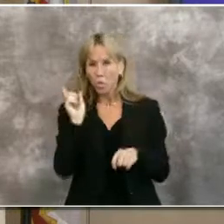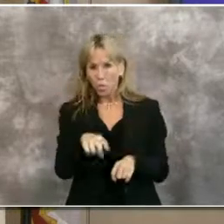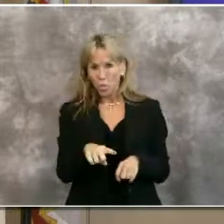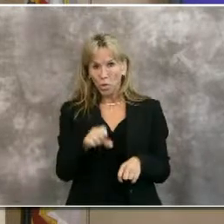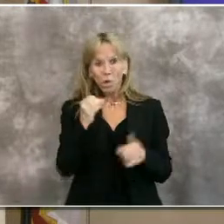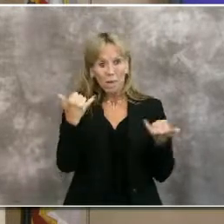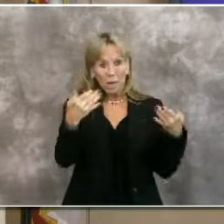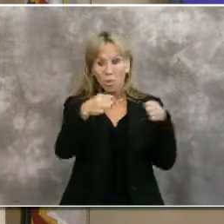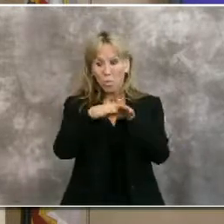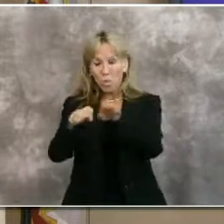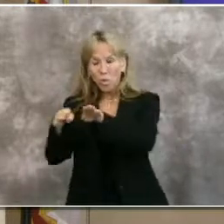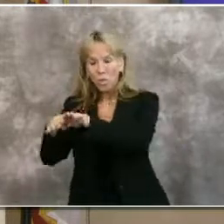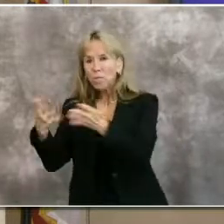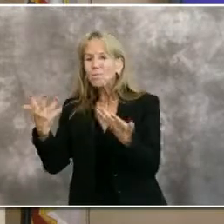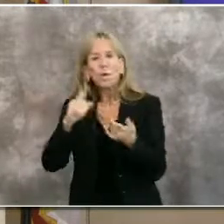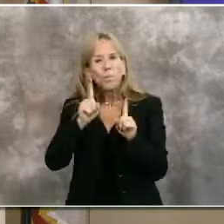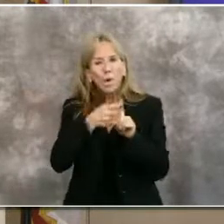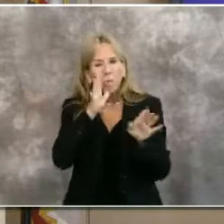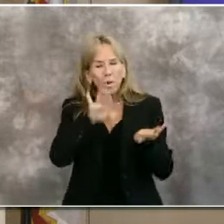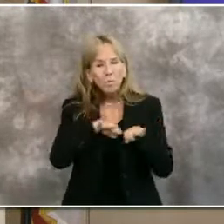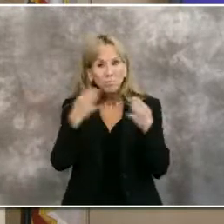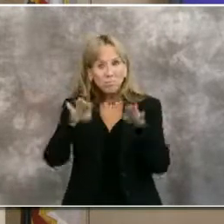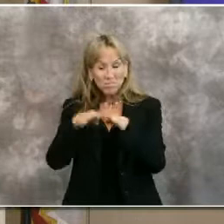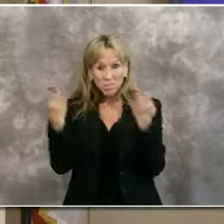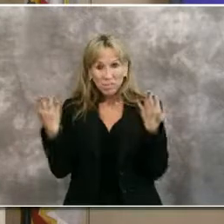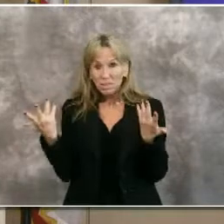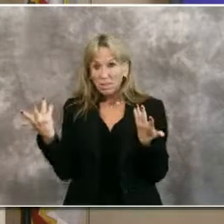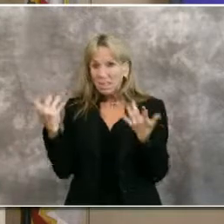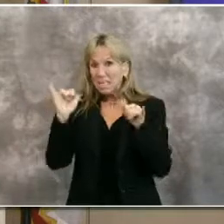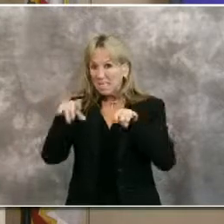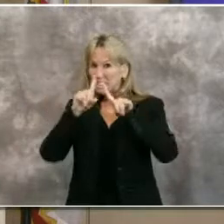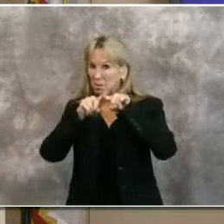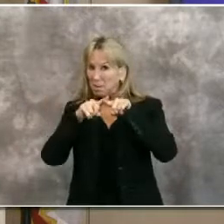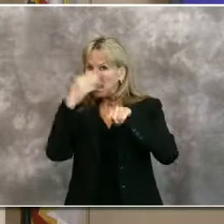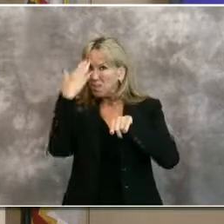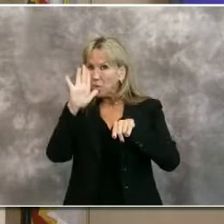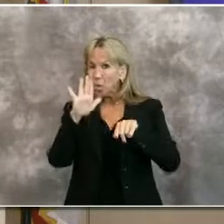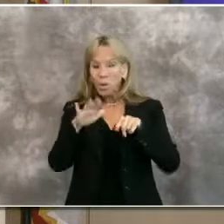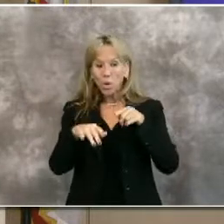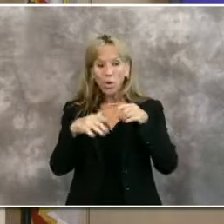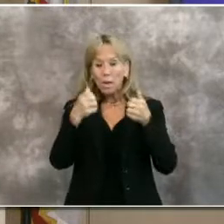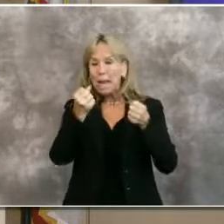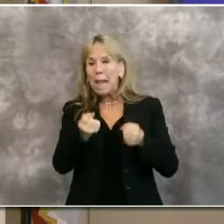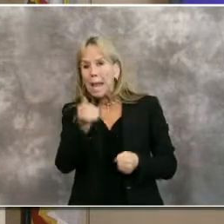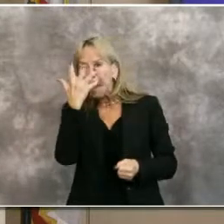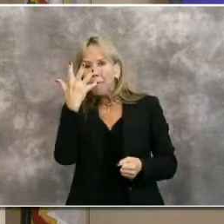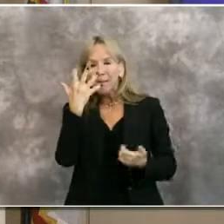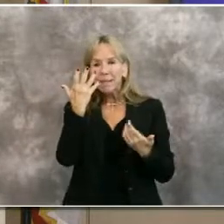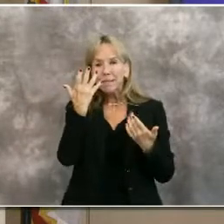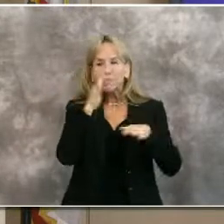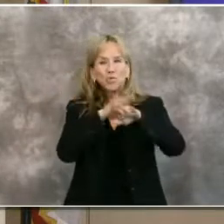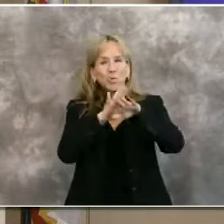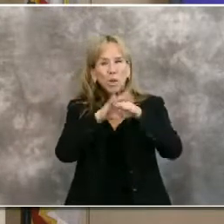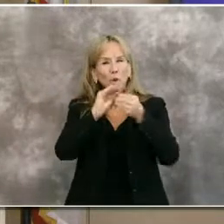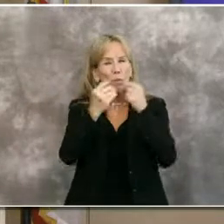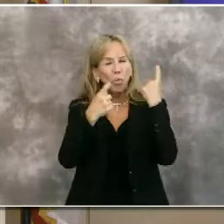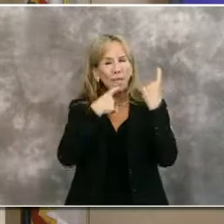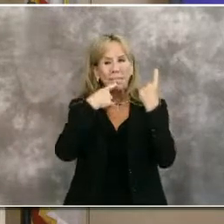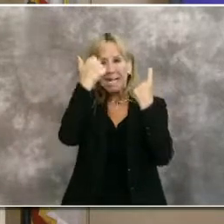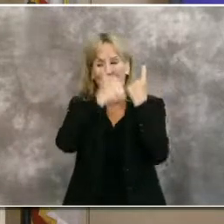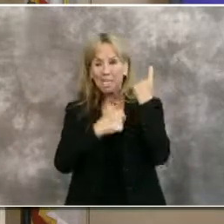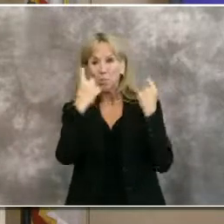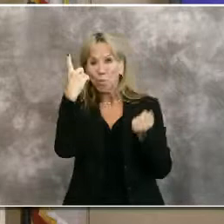them is still going to be based upon the rate per 100,000 that is trigger number one, or is there still a chance that